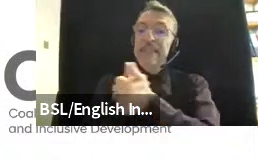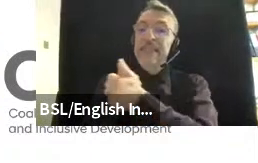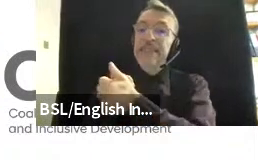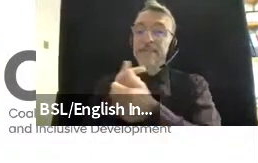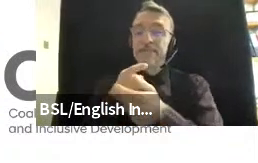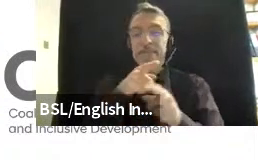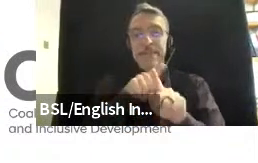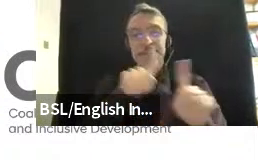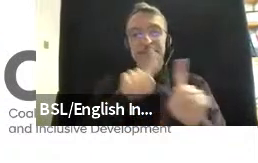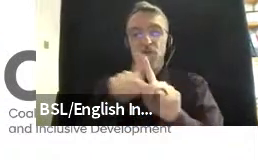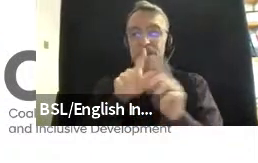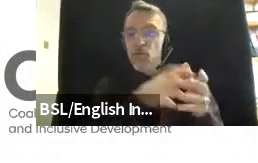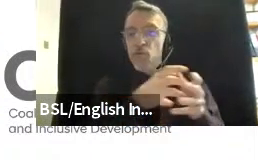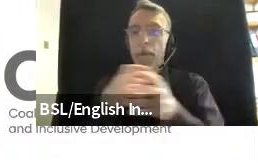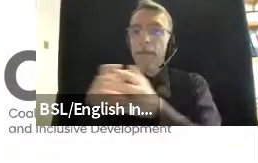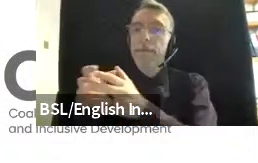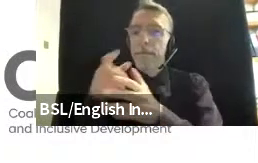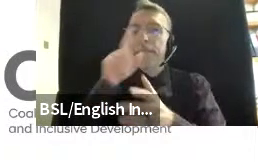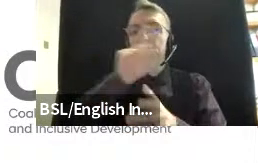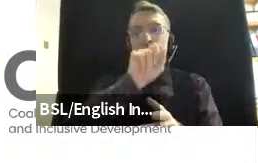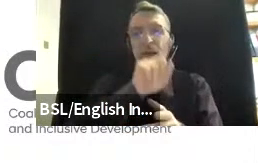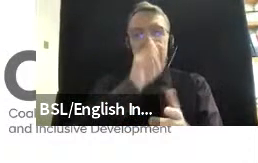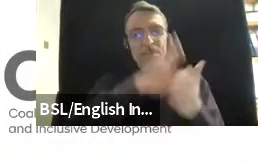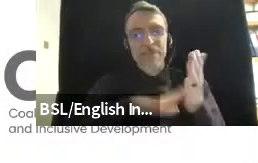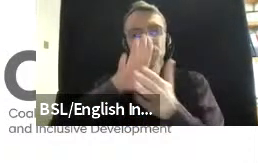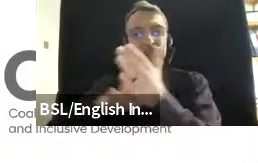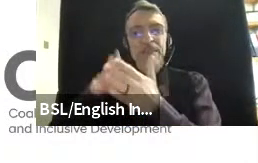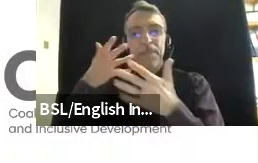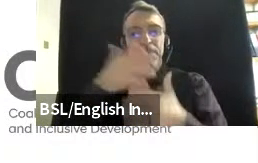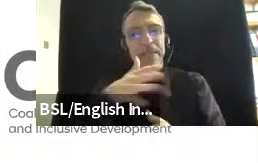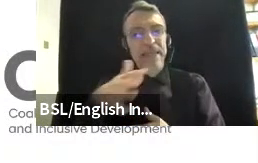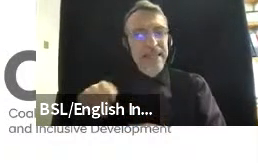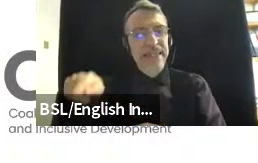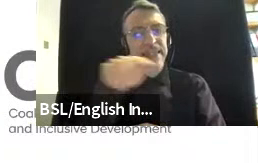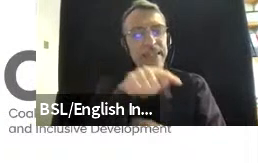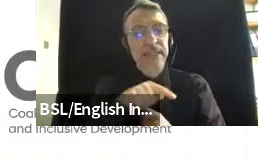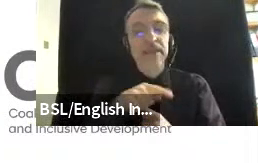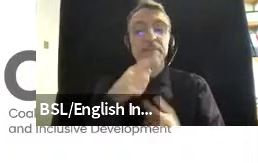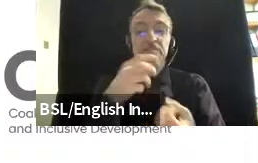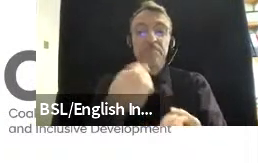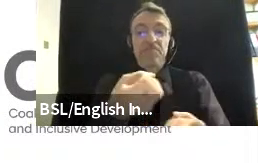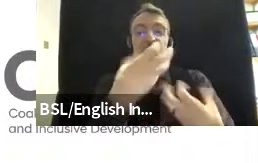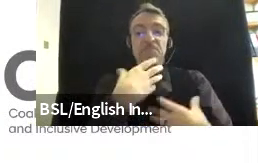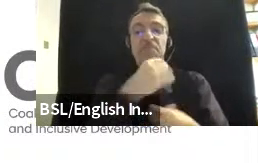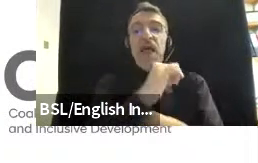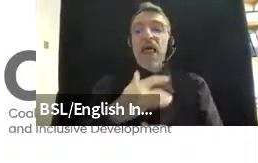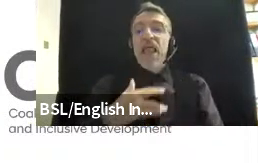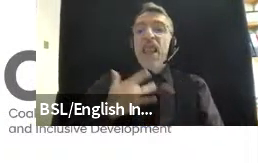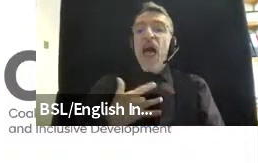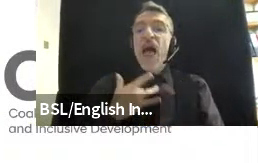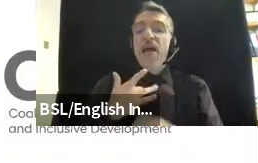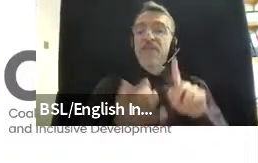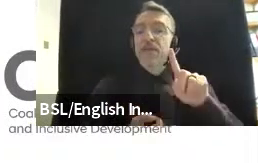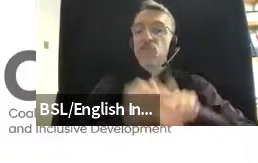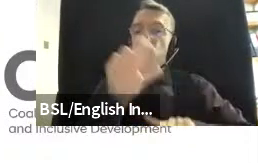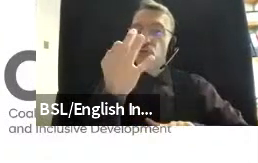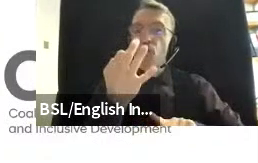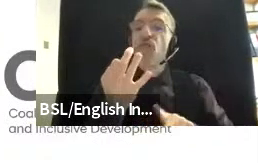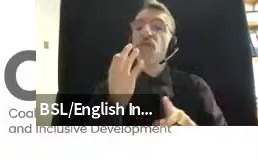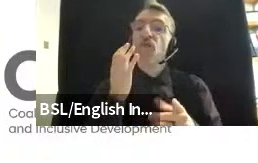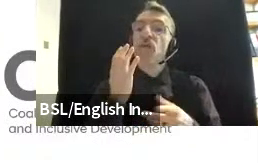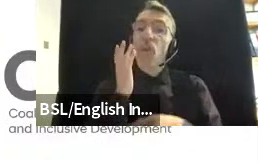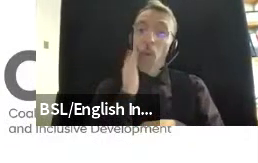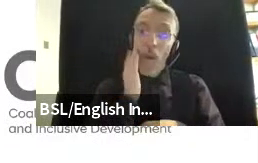which people experienced. So participants told of how their lives were improved when they were included